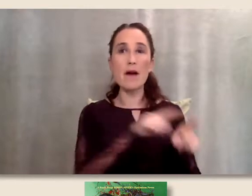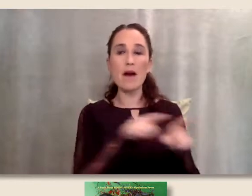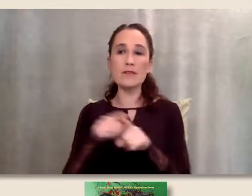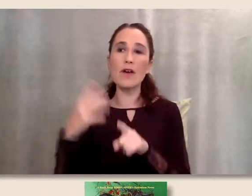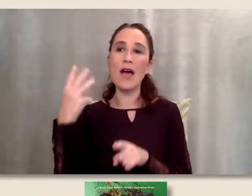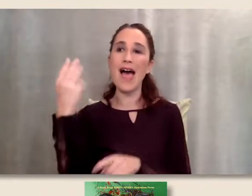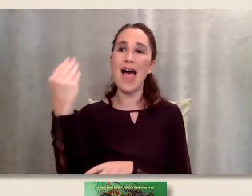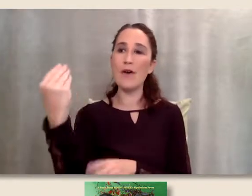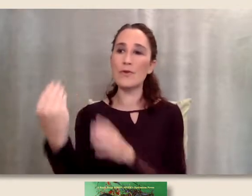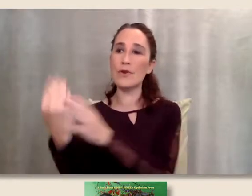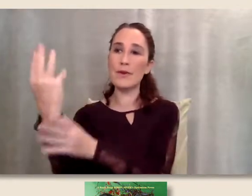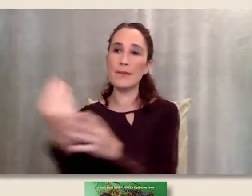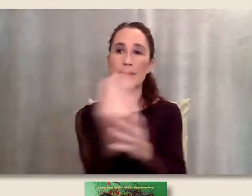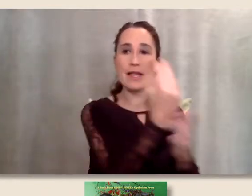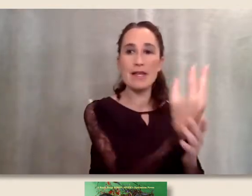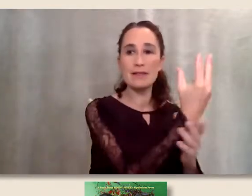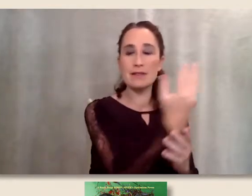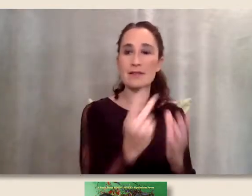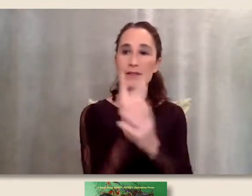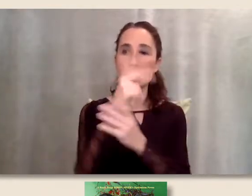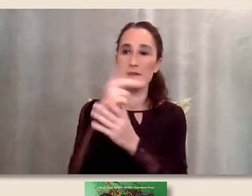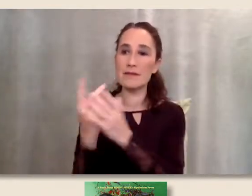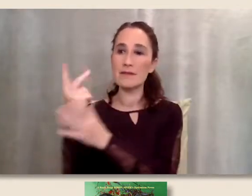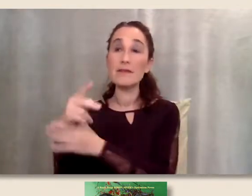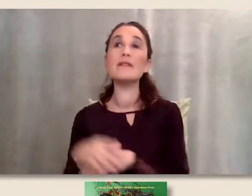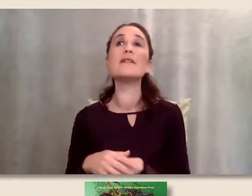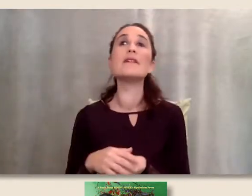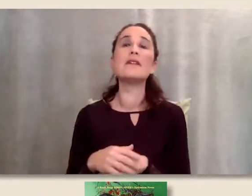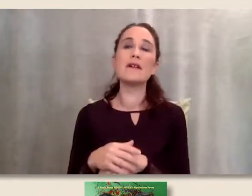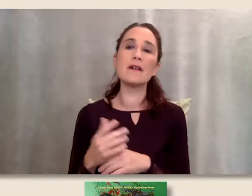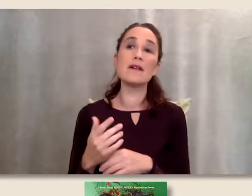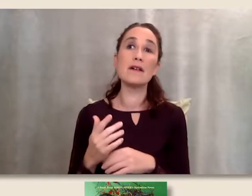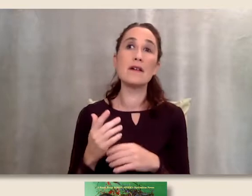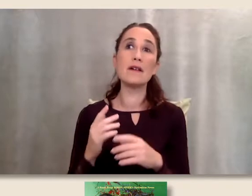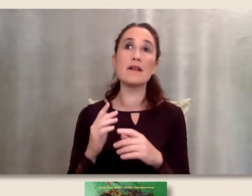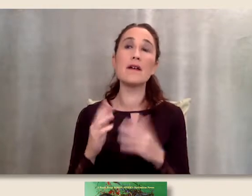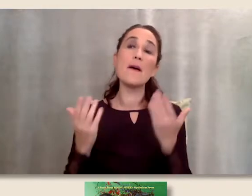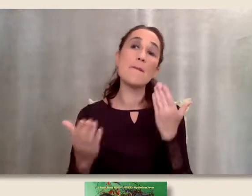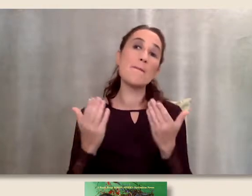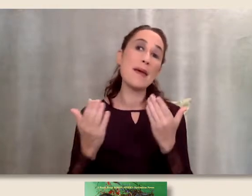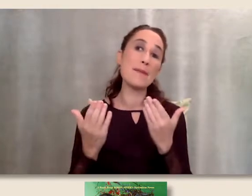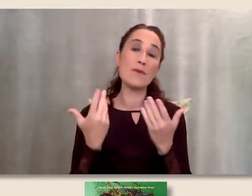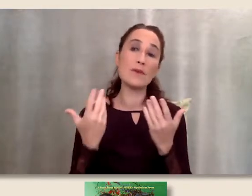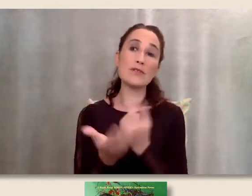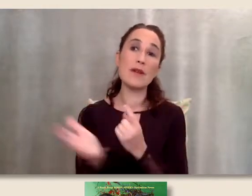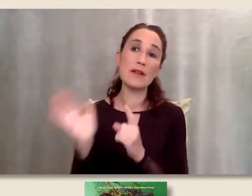the outdoor plants, and even the things that we surround ourselves every day that had been plants in their previous